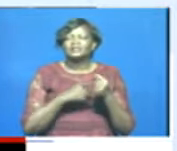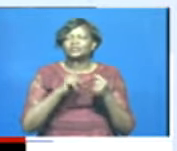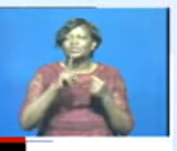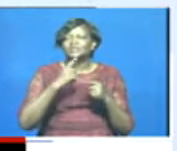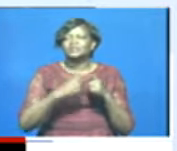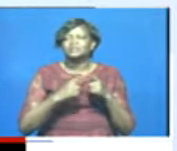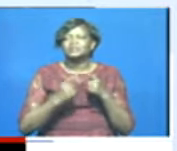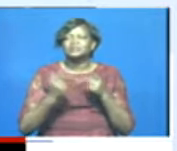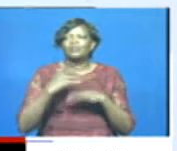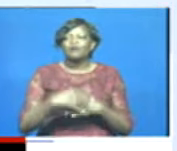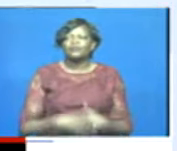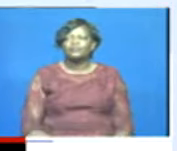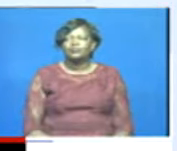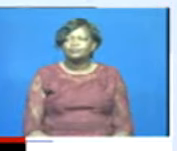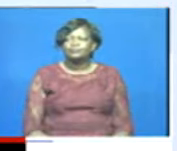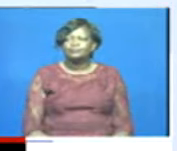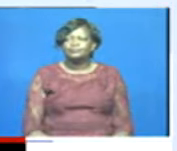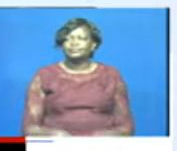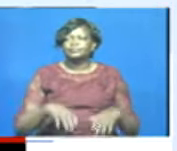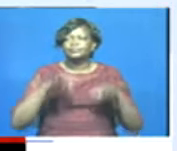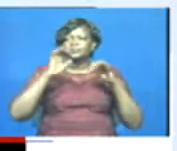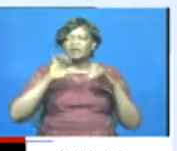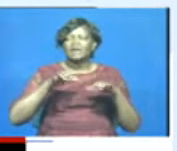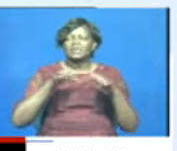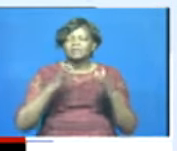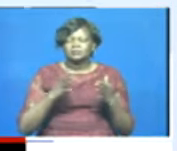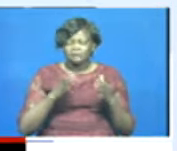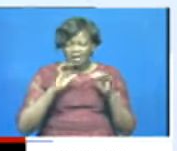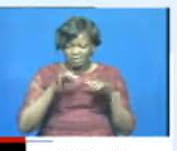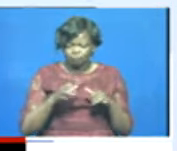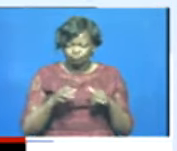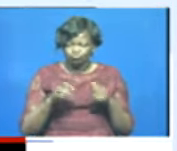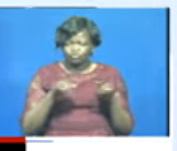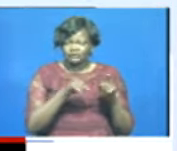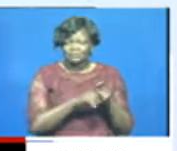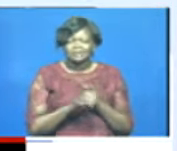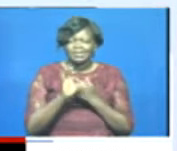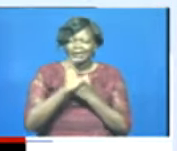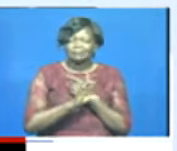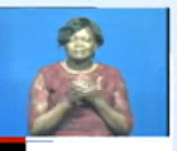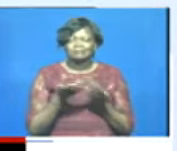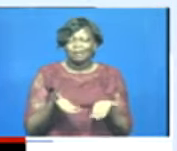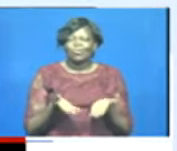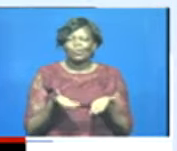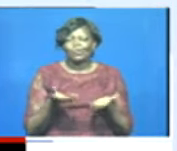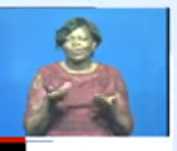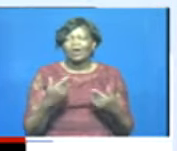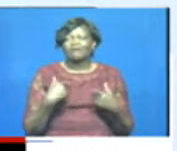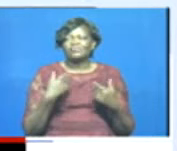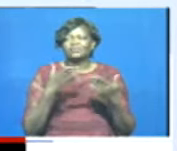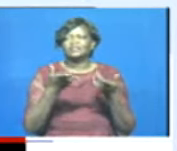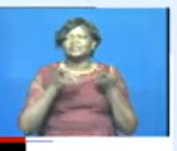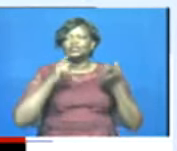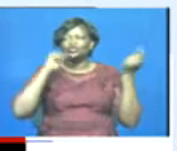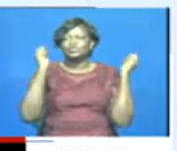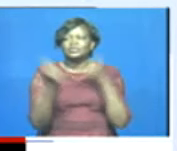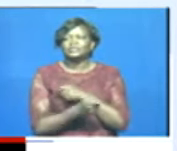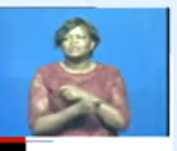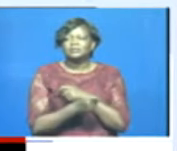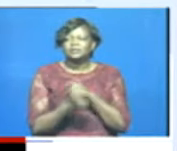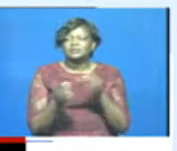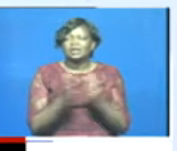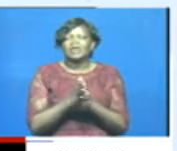in agriculture, as a country, there is need to change and